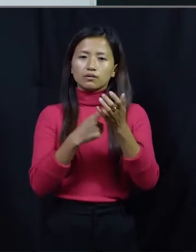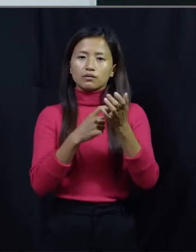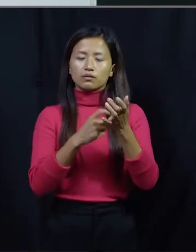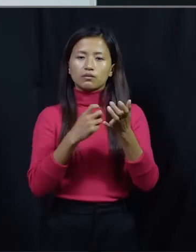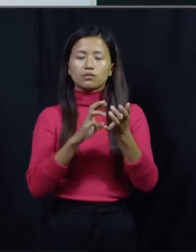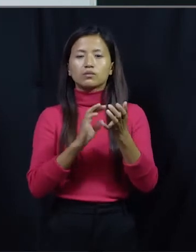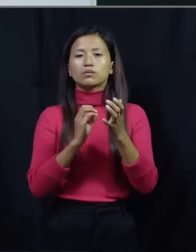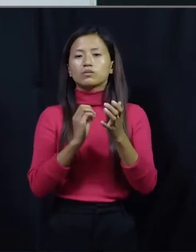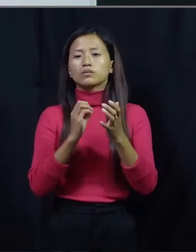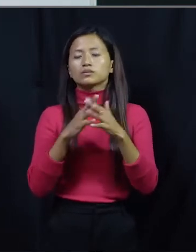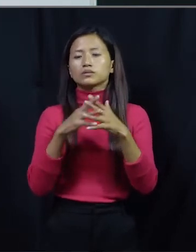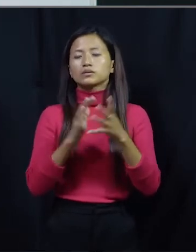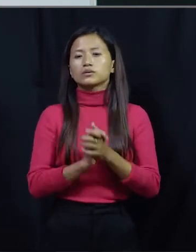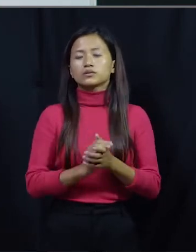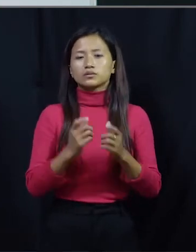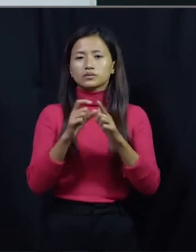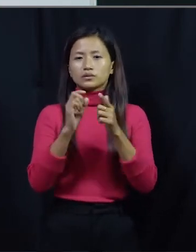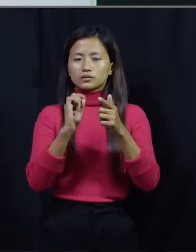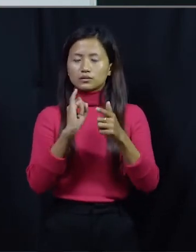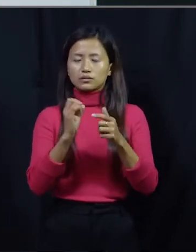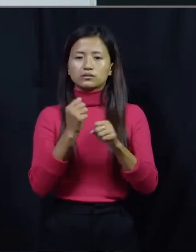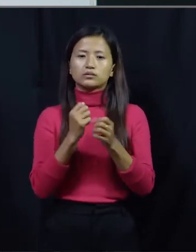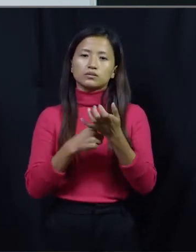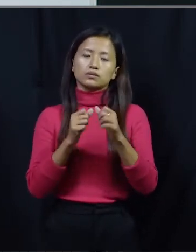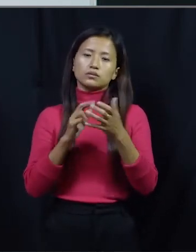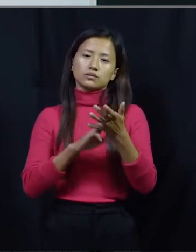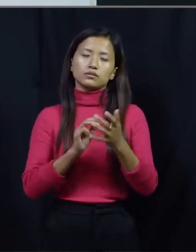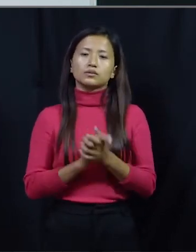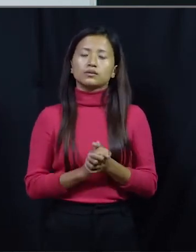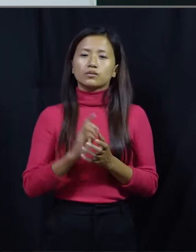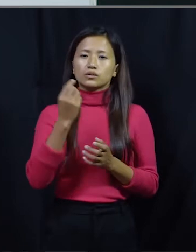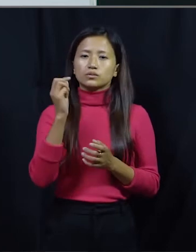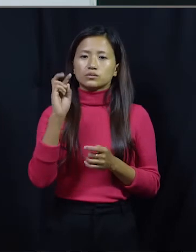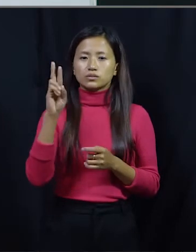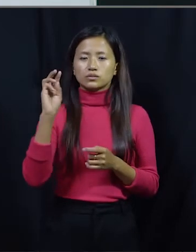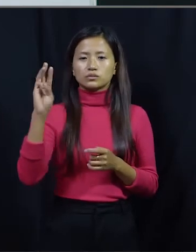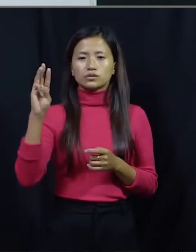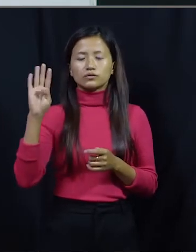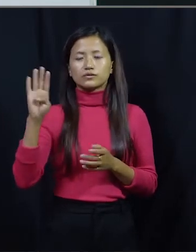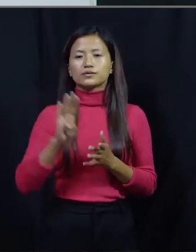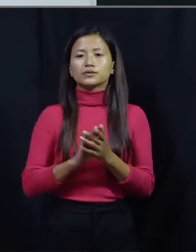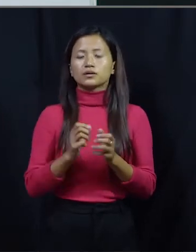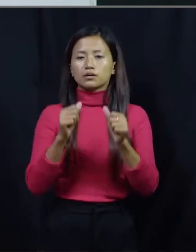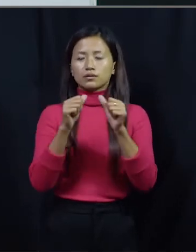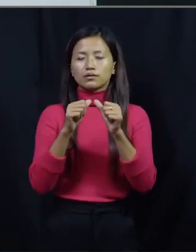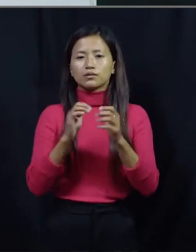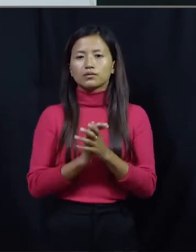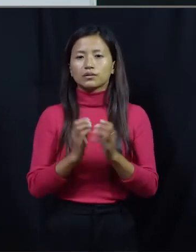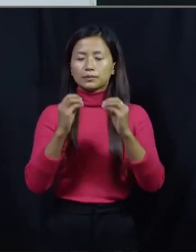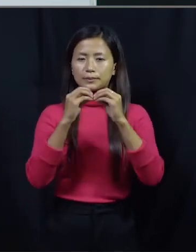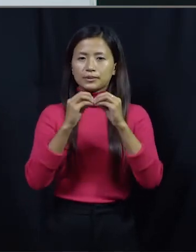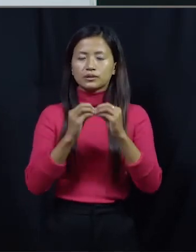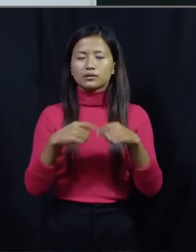Suppose AB 1, 2, 3, 4, and here A, here